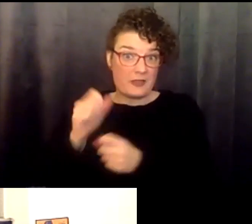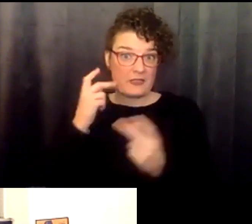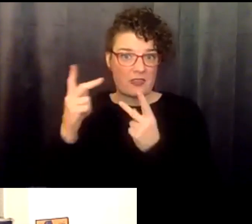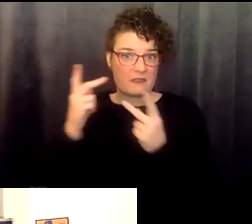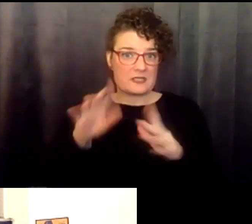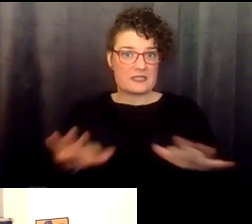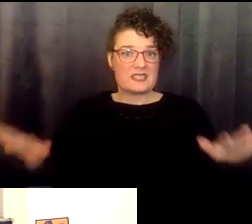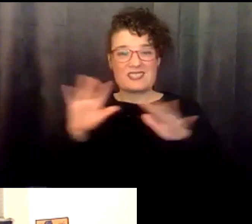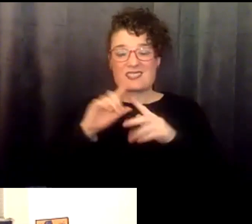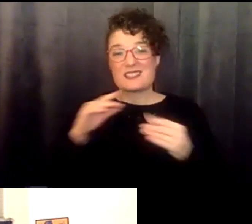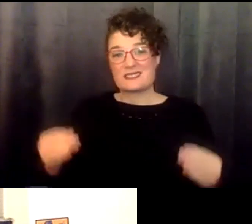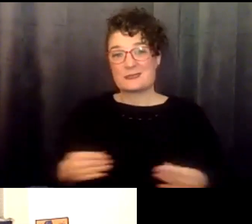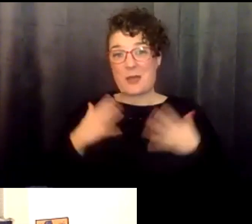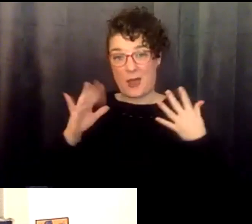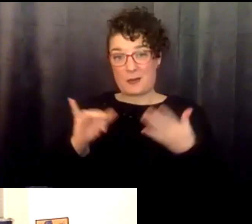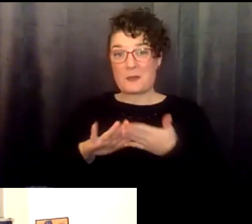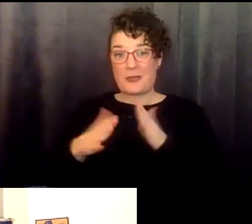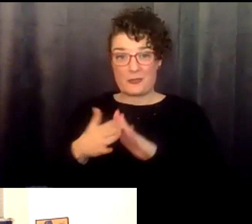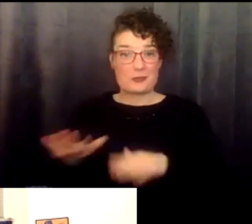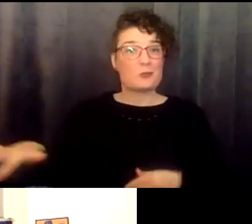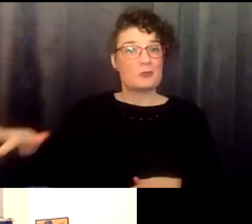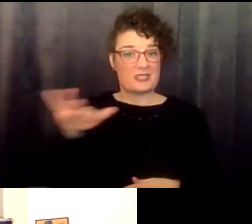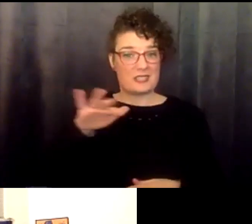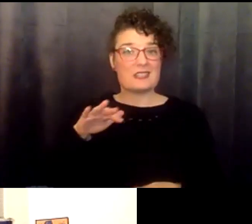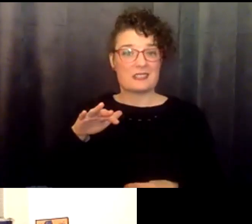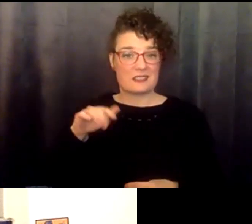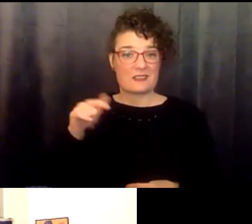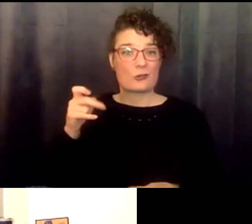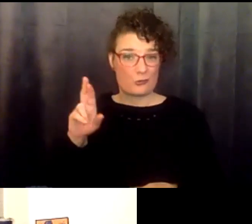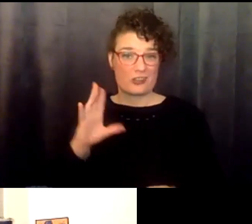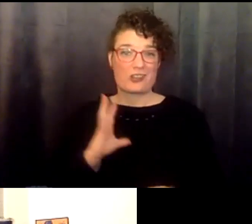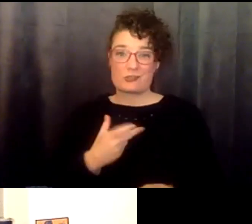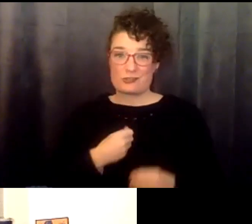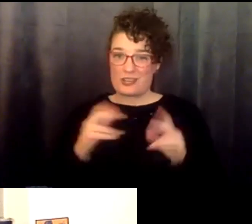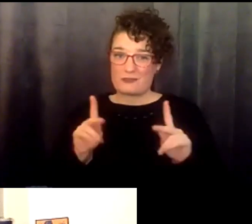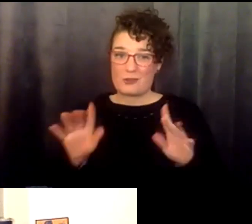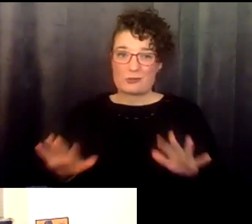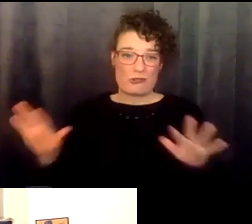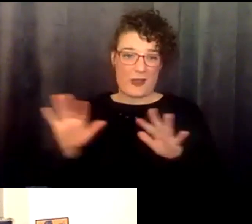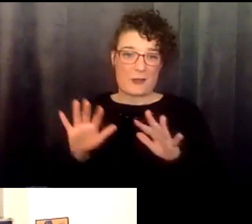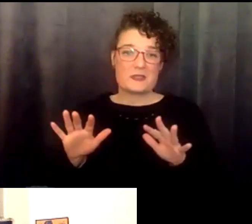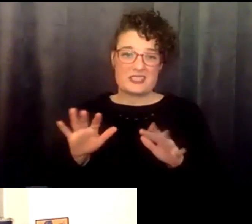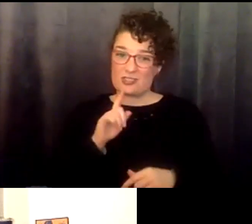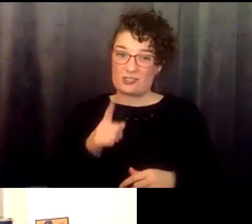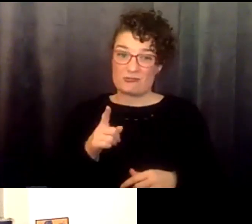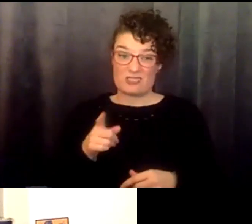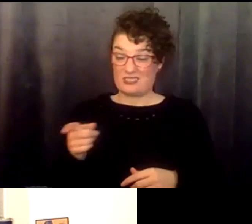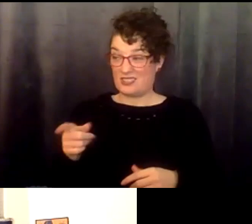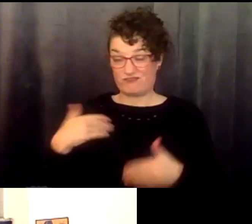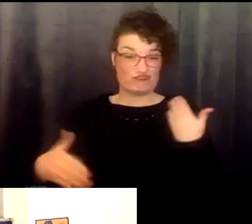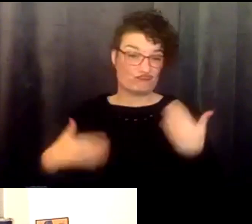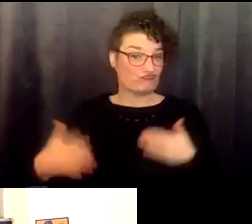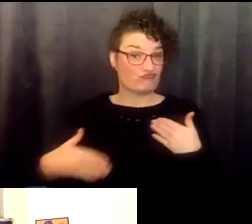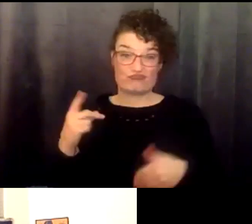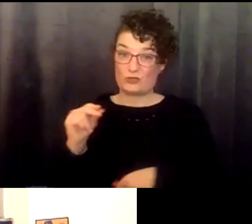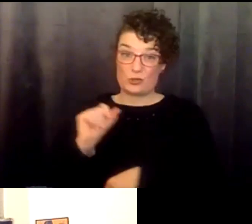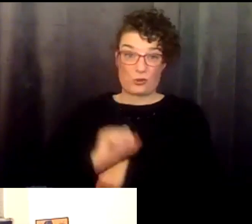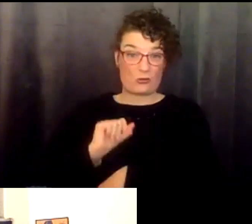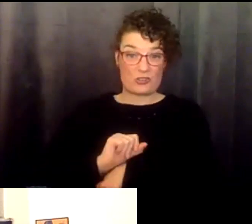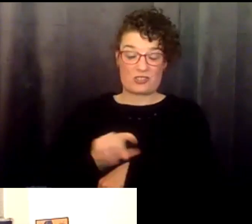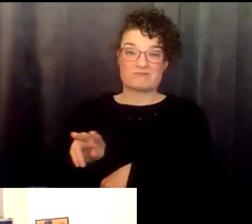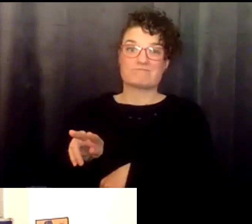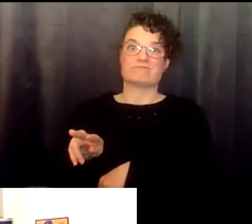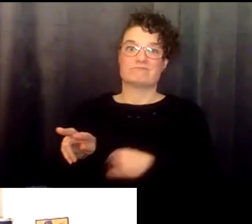I'm really inspired by the community around me, for queer and trans folks around me, just really just doing the work. So